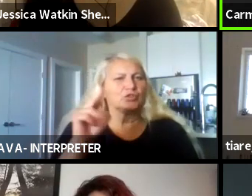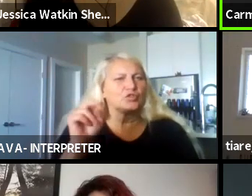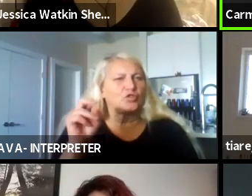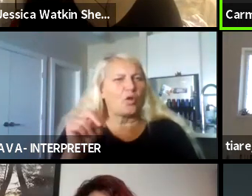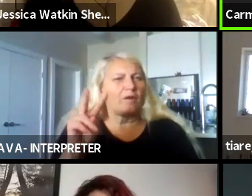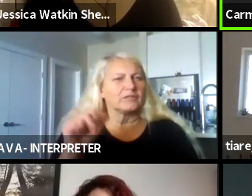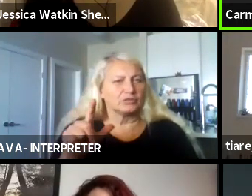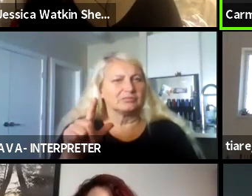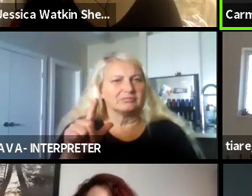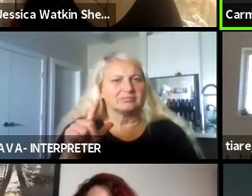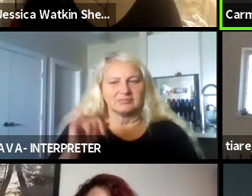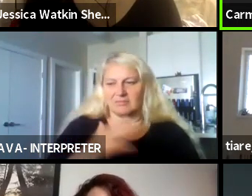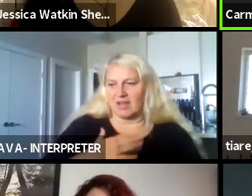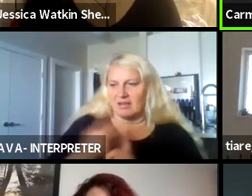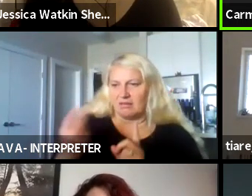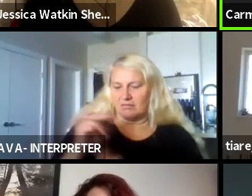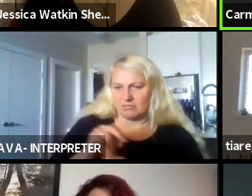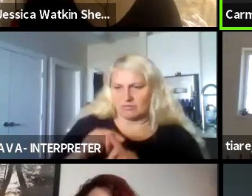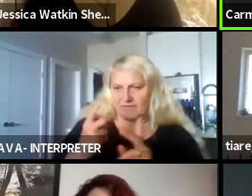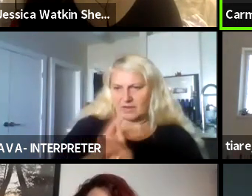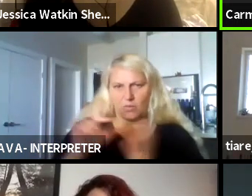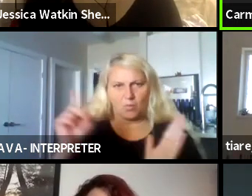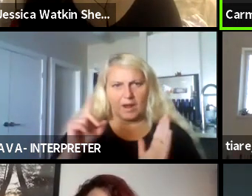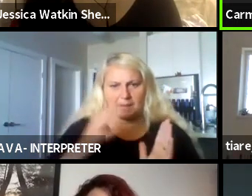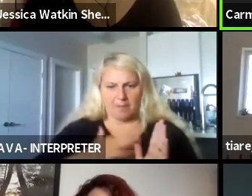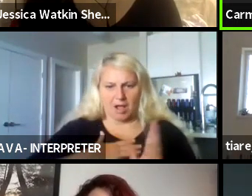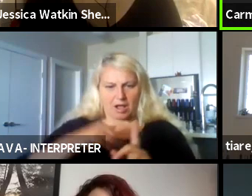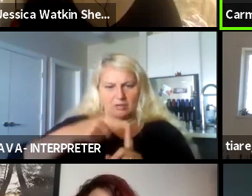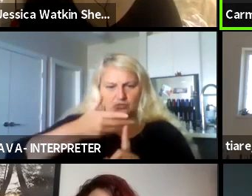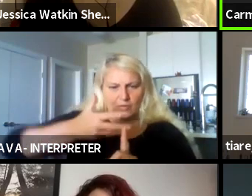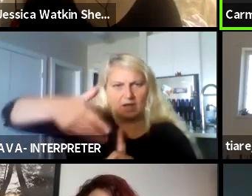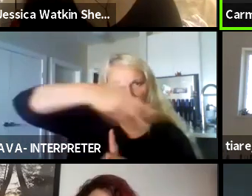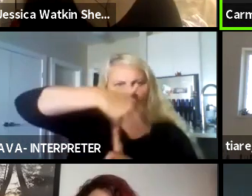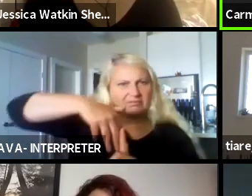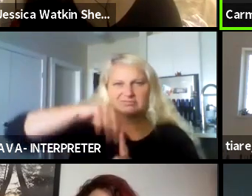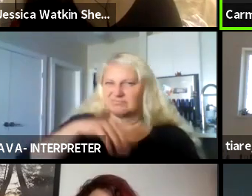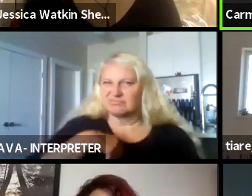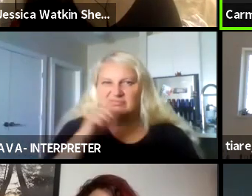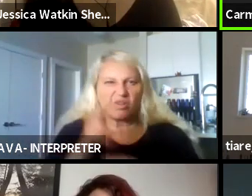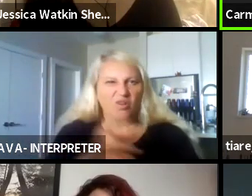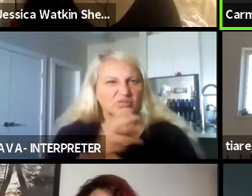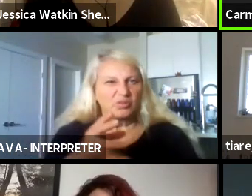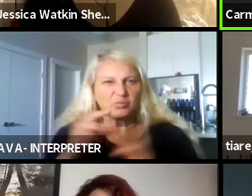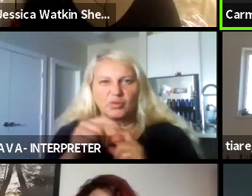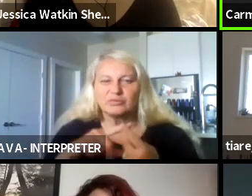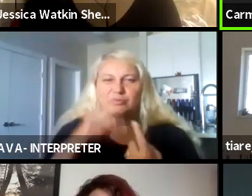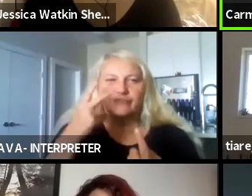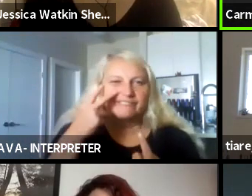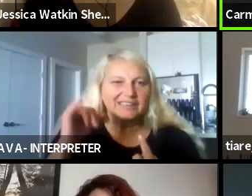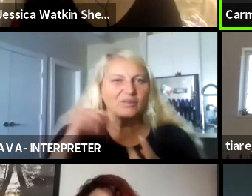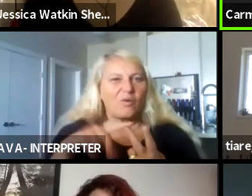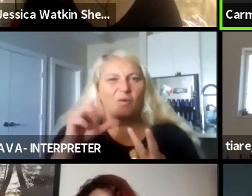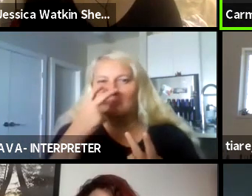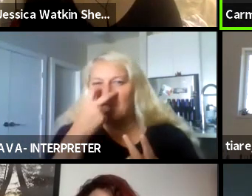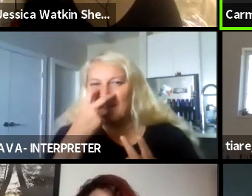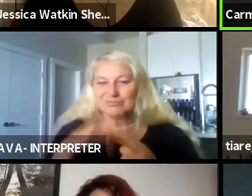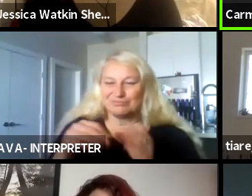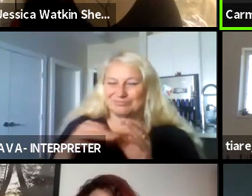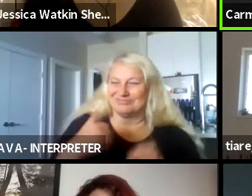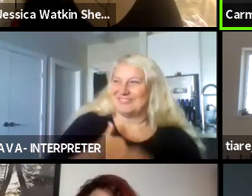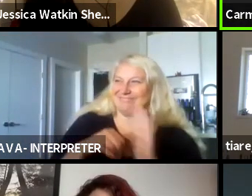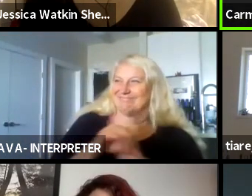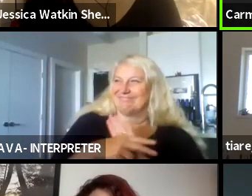primary way of navigating my surroundings. I don't use words like blind or visually impaired to describe myself, because I think